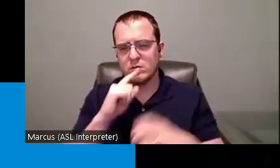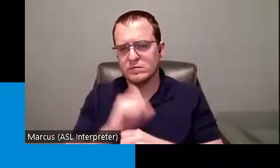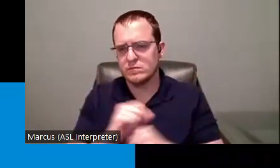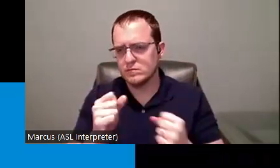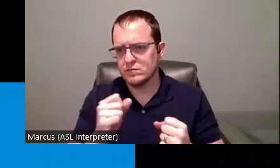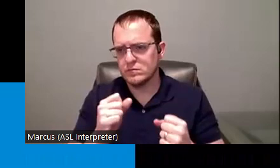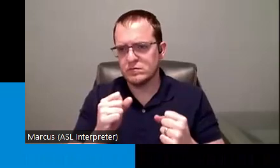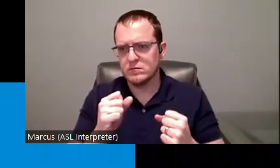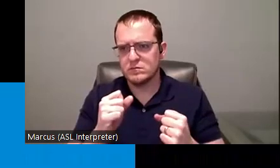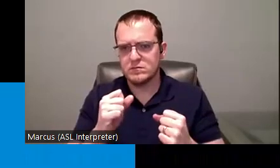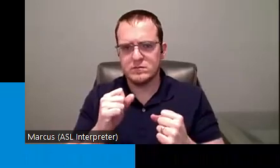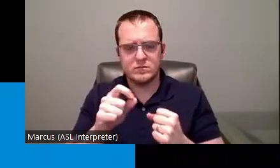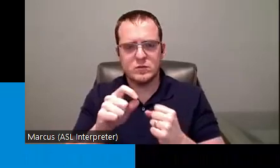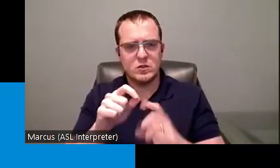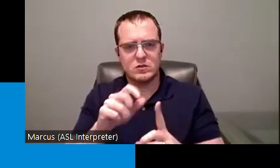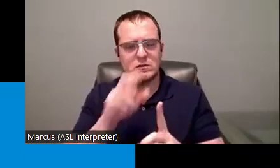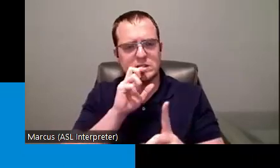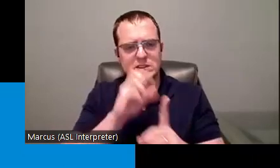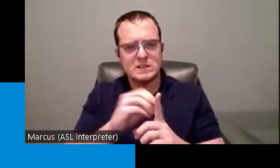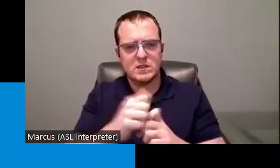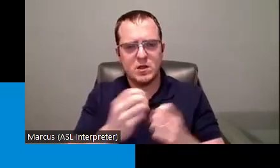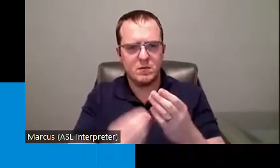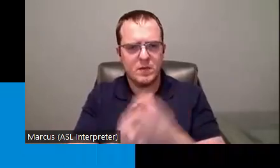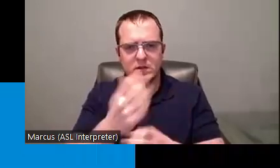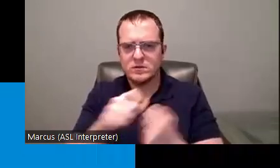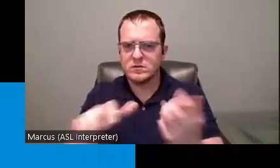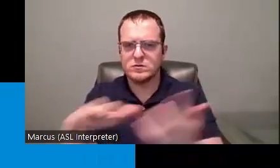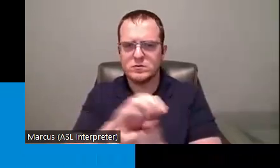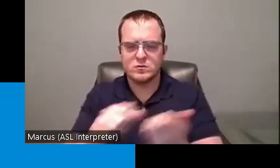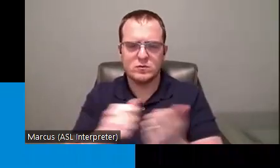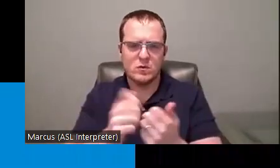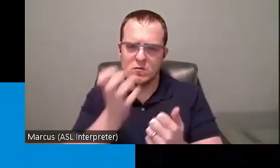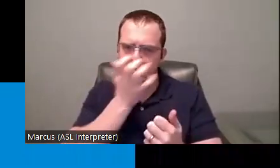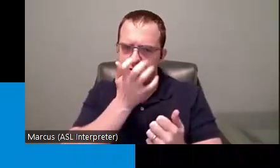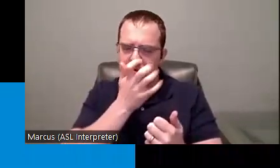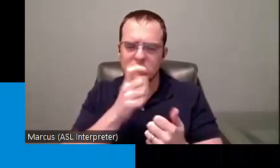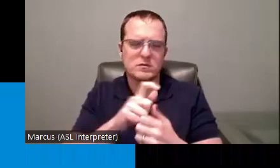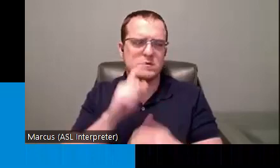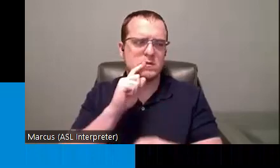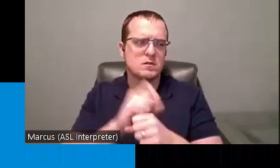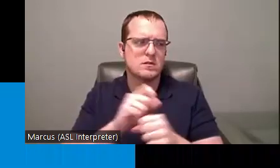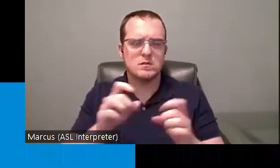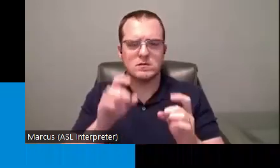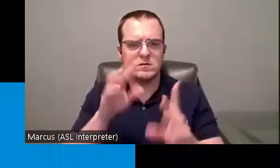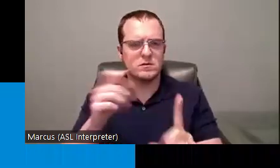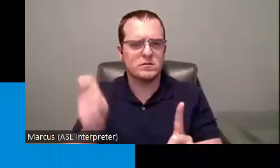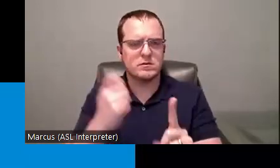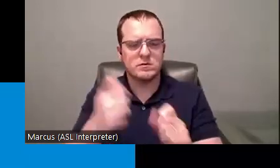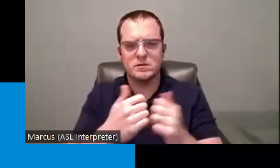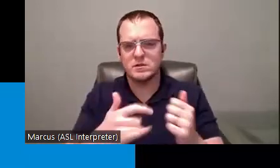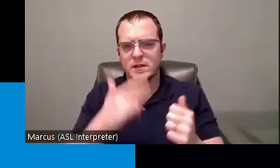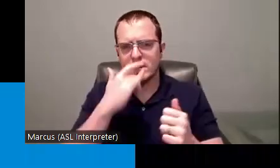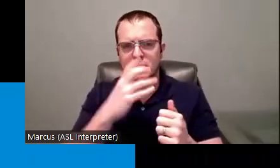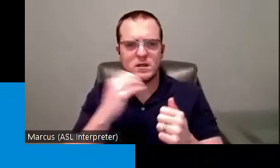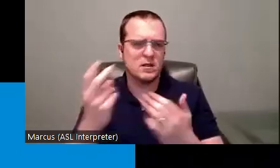not only eat our plants, they're destroying our lawns, they're terrorizing our kids. And 2 weeks ago,